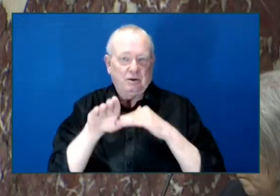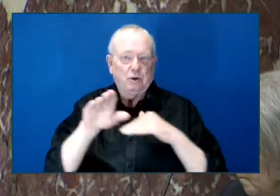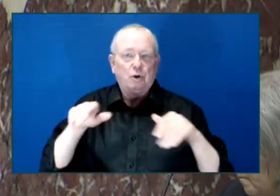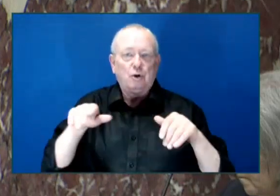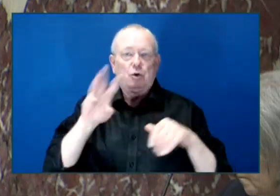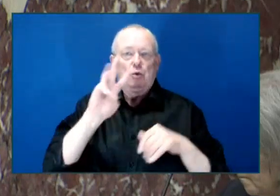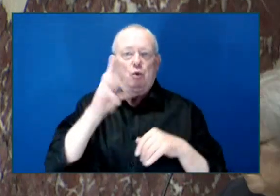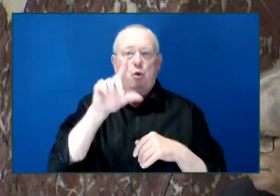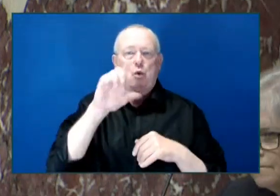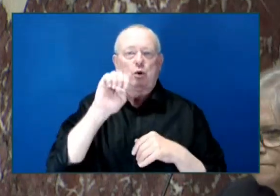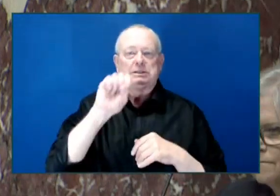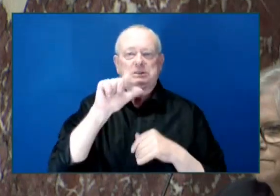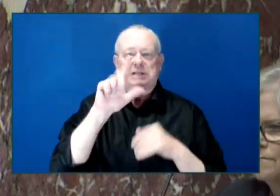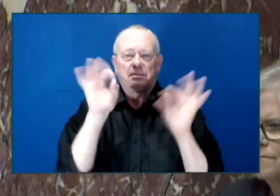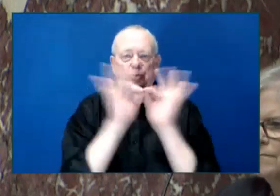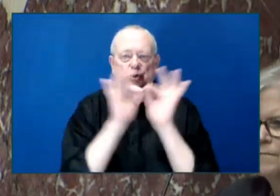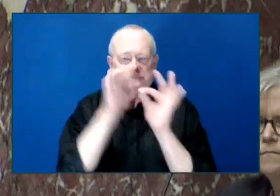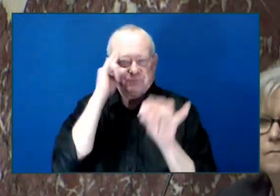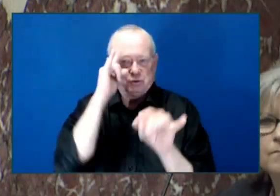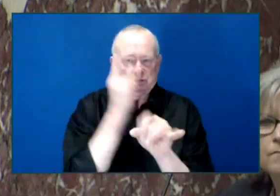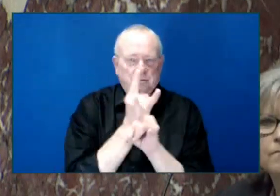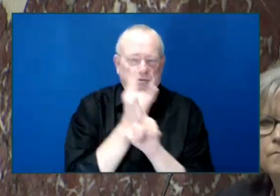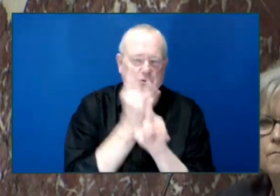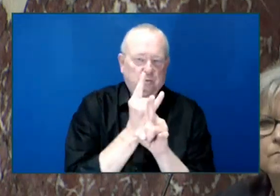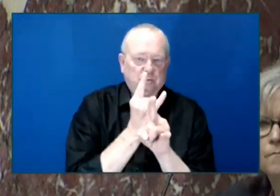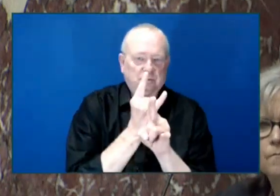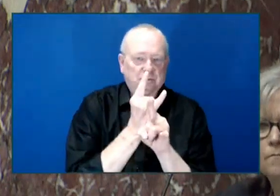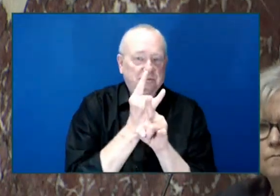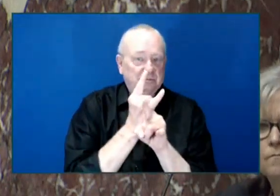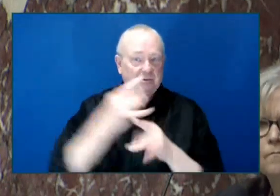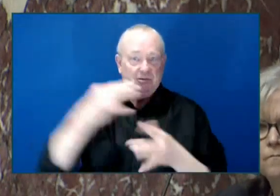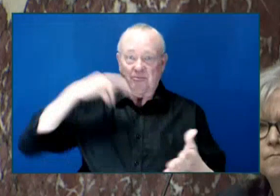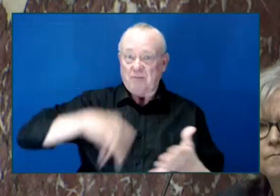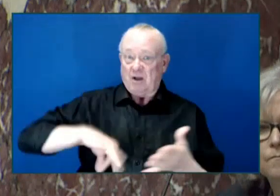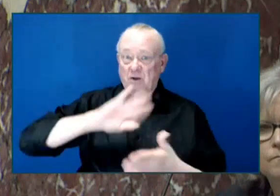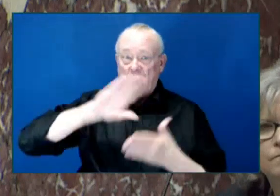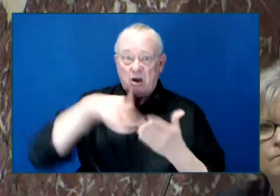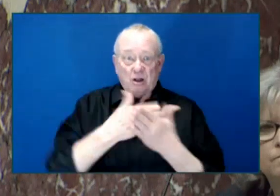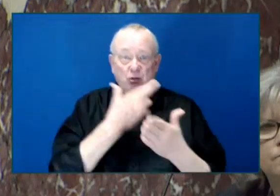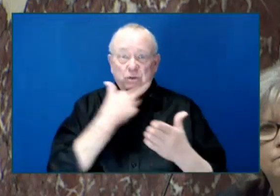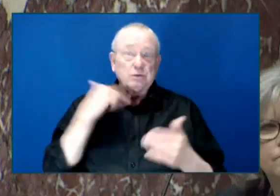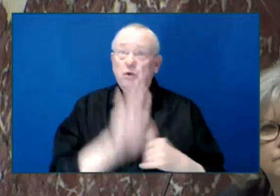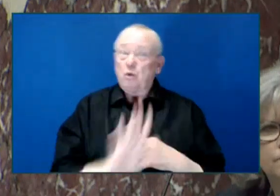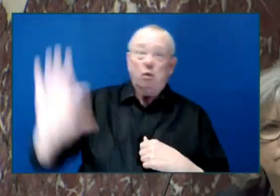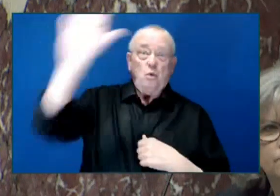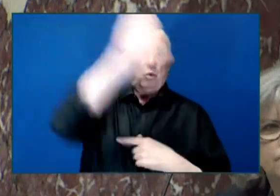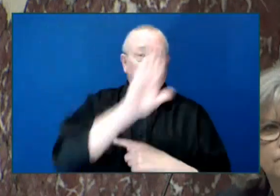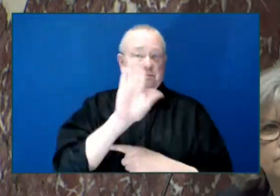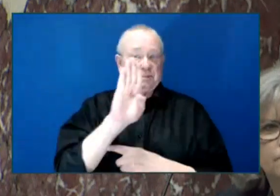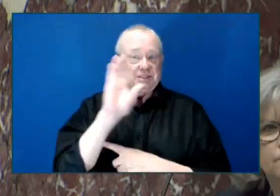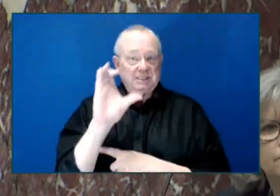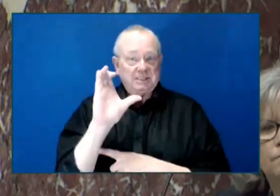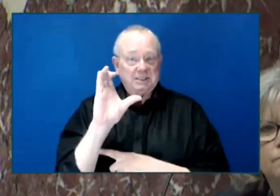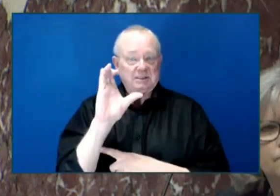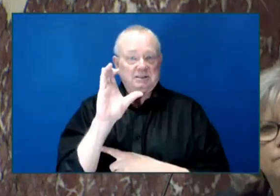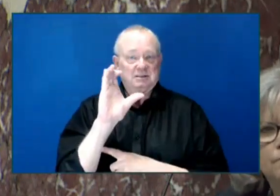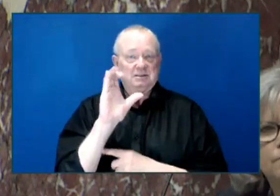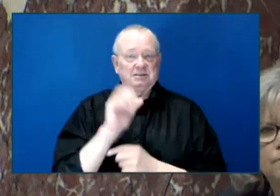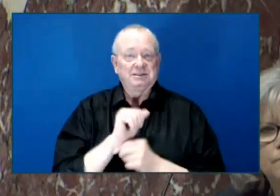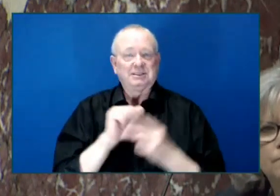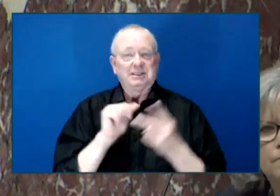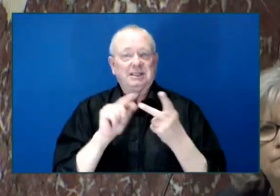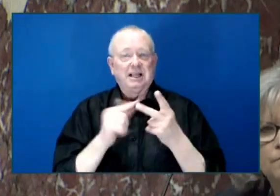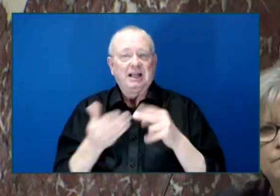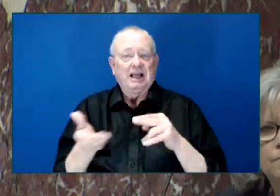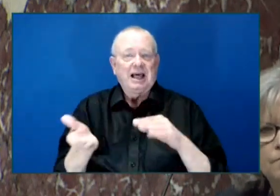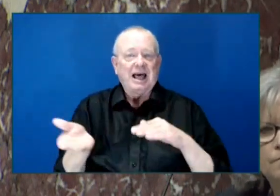in our province. We also brought in a cap to fee delivery services. These are examples